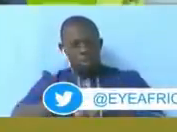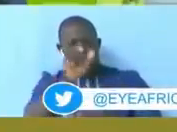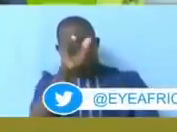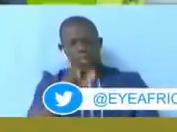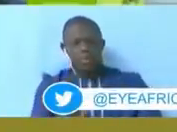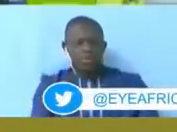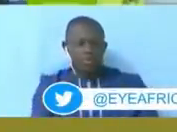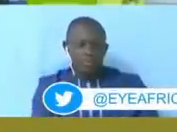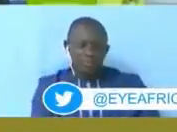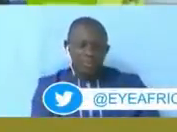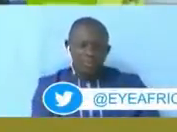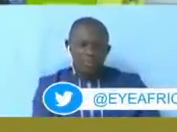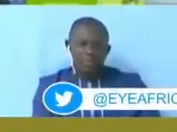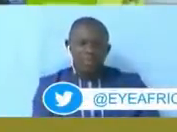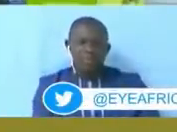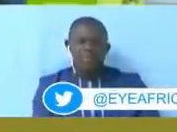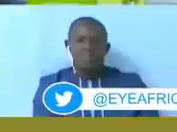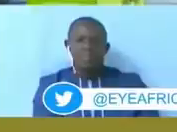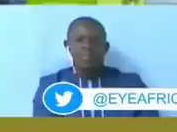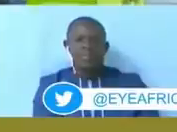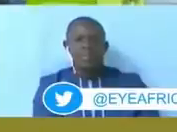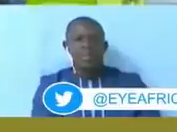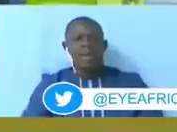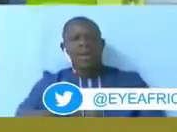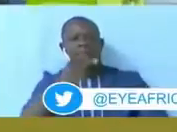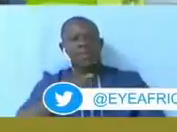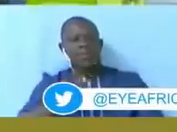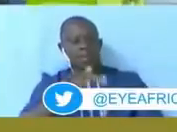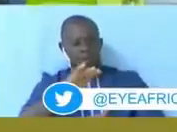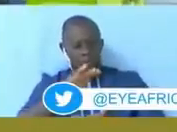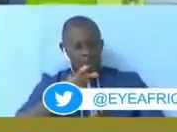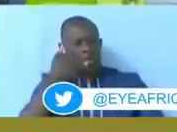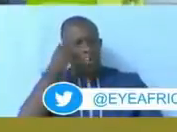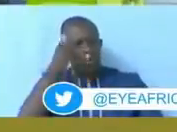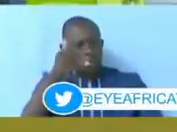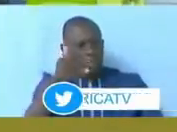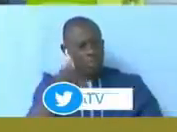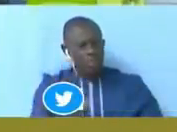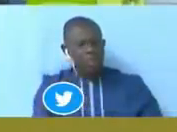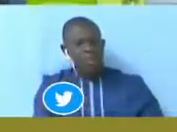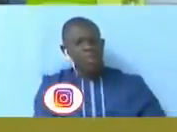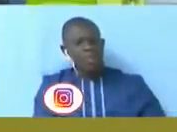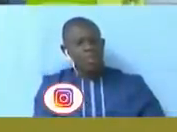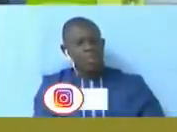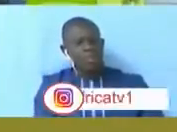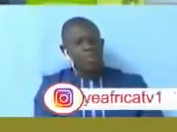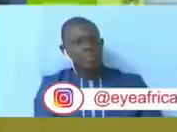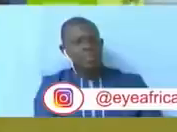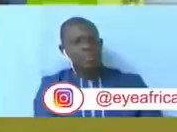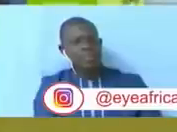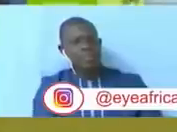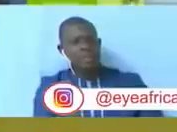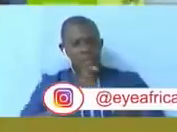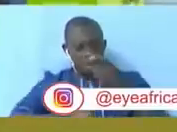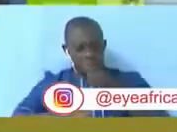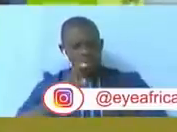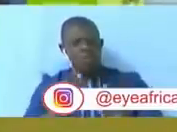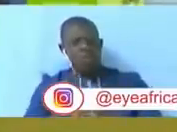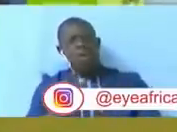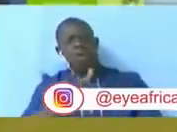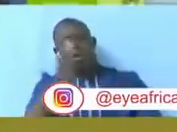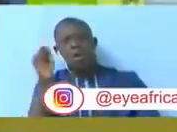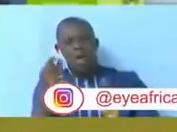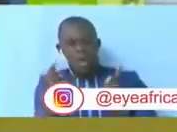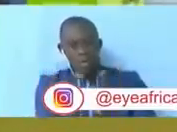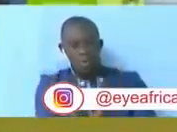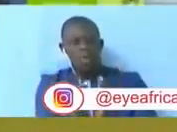So I then receive a call. Again, another big coincidence. It was